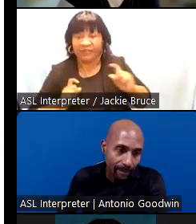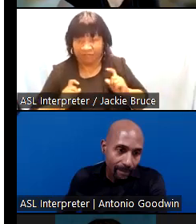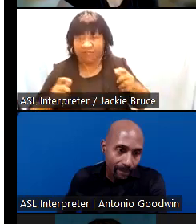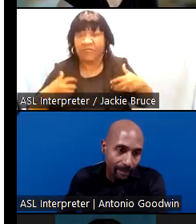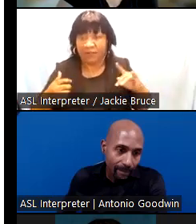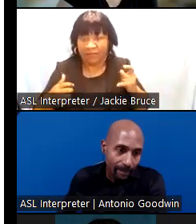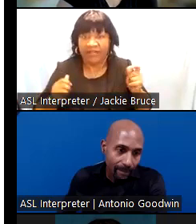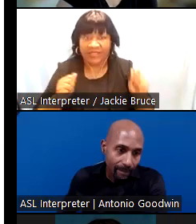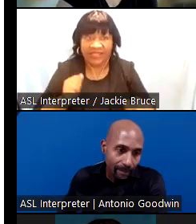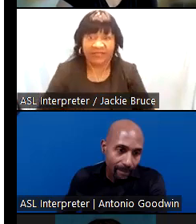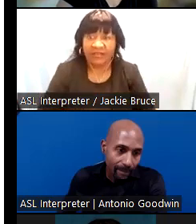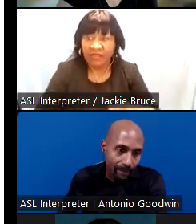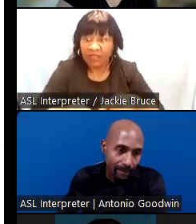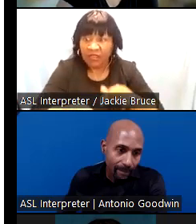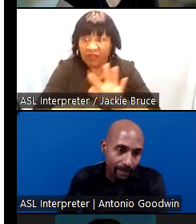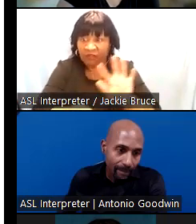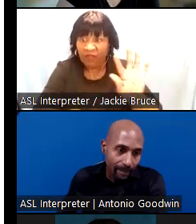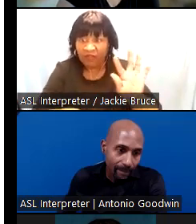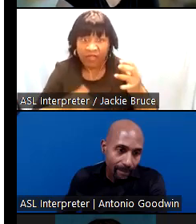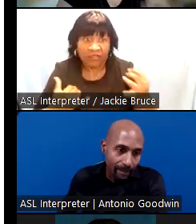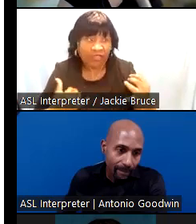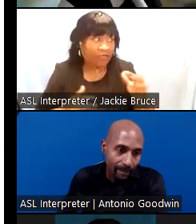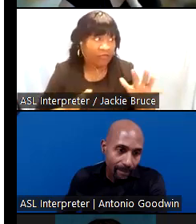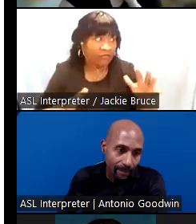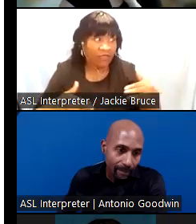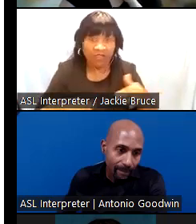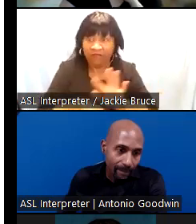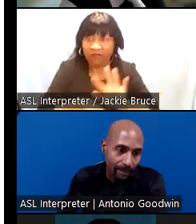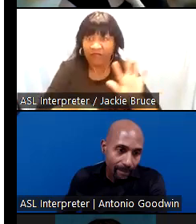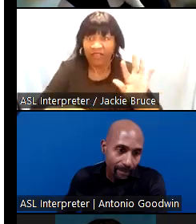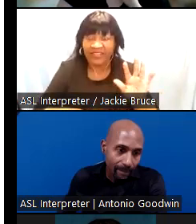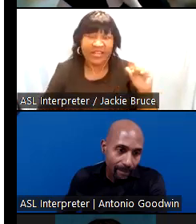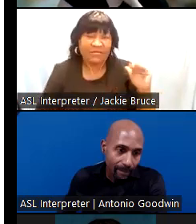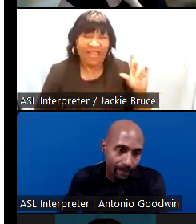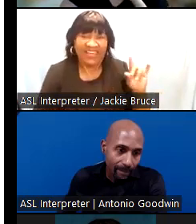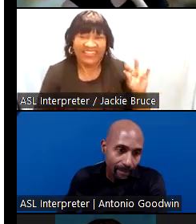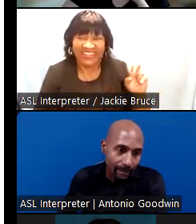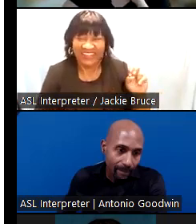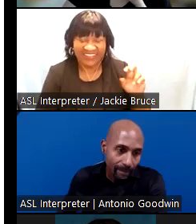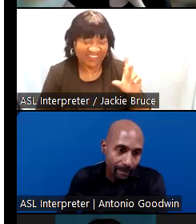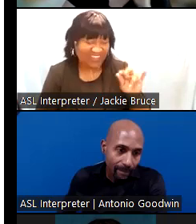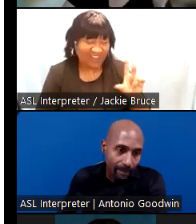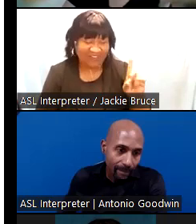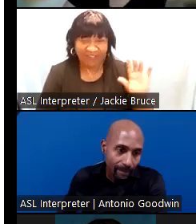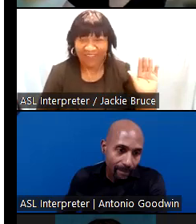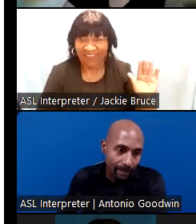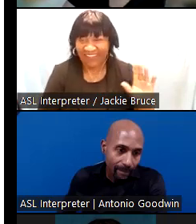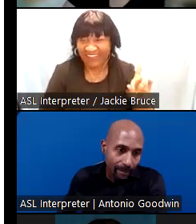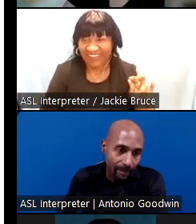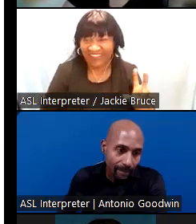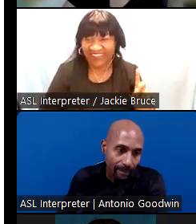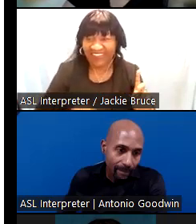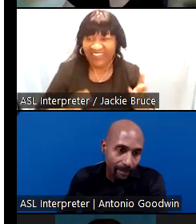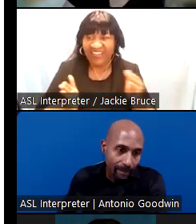Am I at 5 o'clock? Okay. Bye, David. And then examples of ways